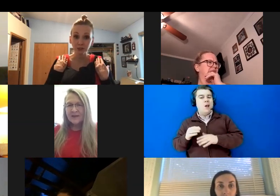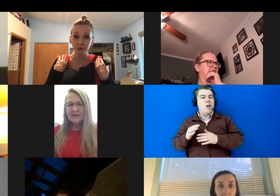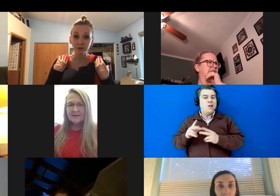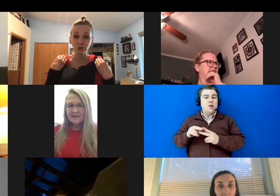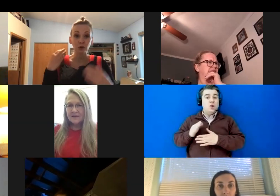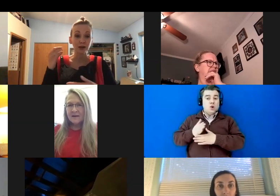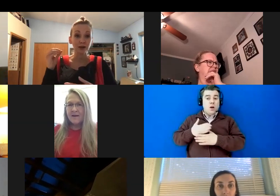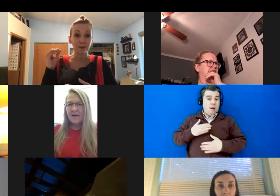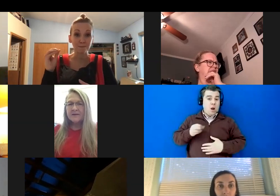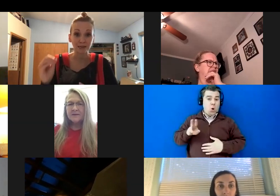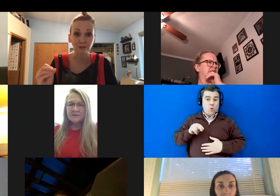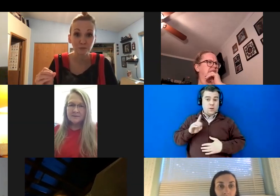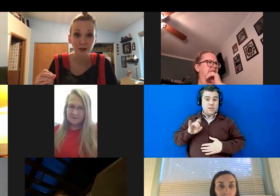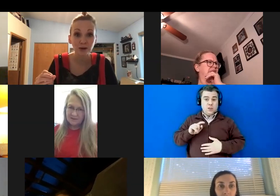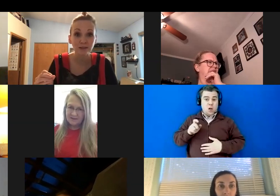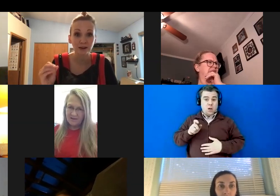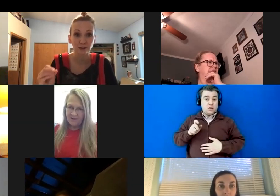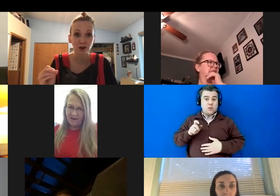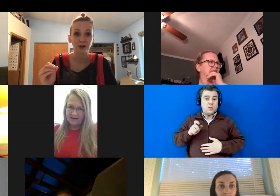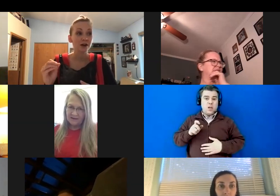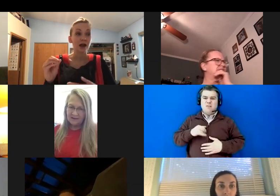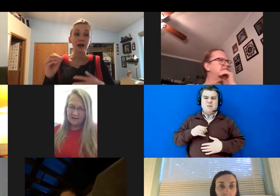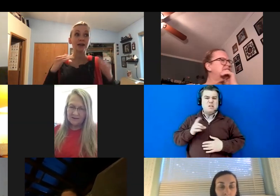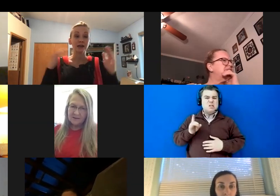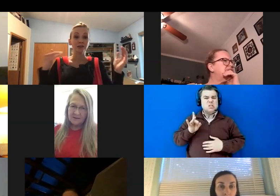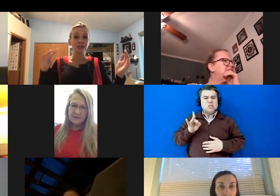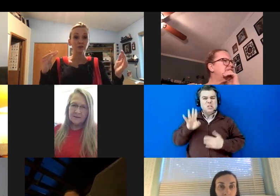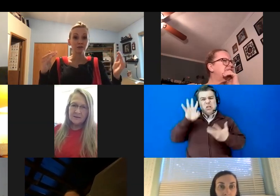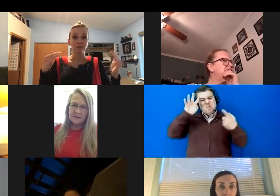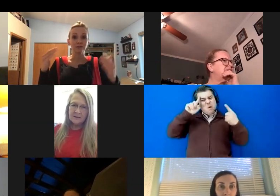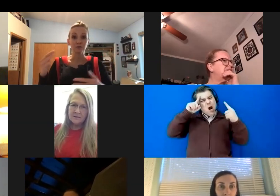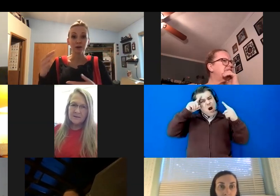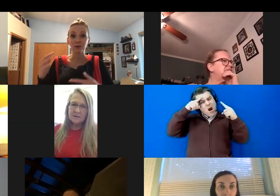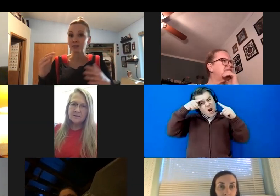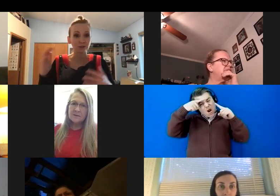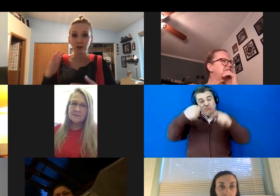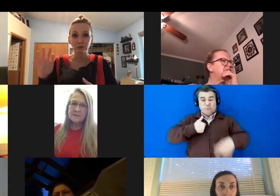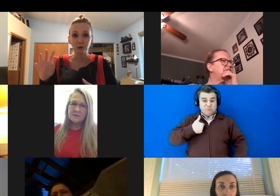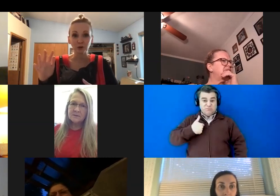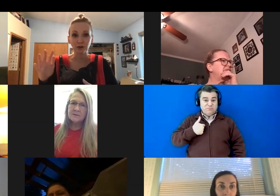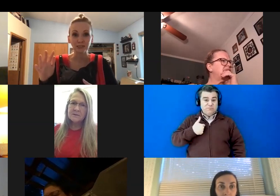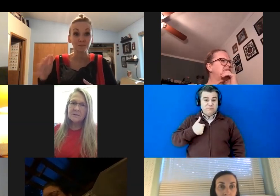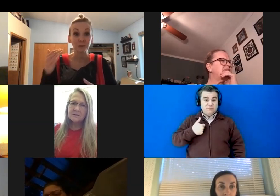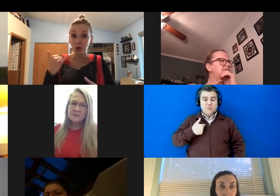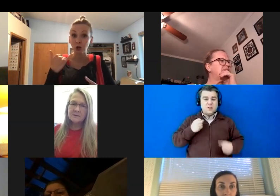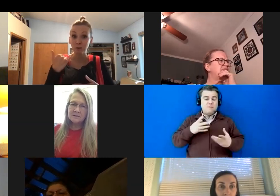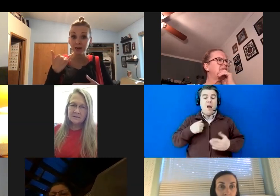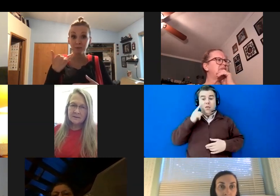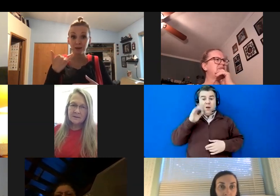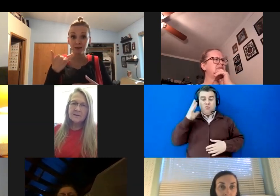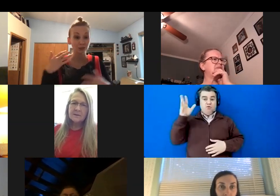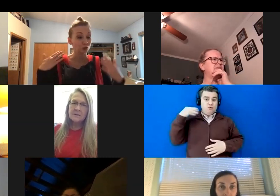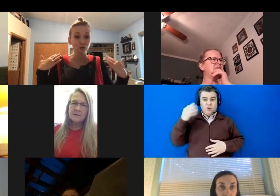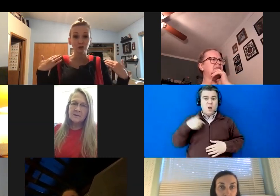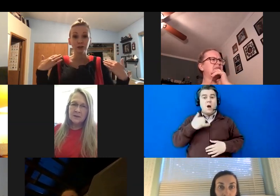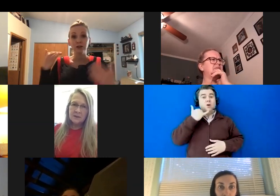detox experience where I got a massive migraine that I thought, and I got several of them, several migraines. I thought I was going crazy. I called my